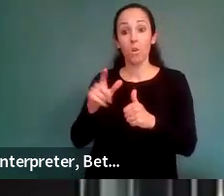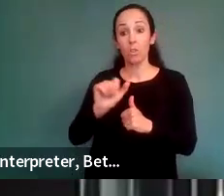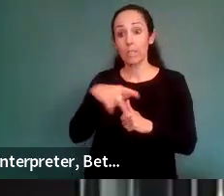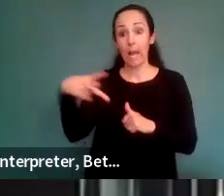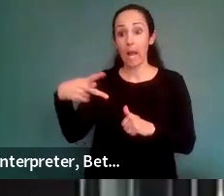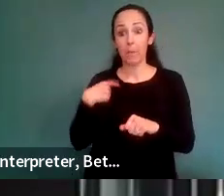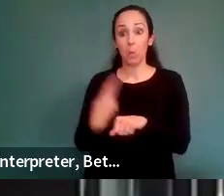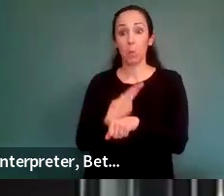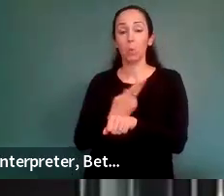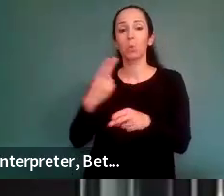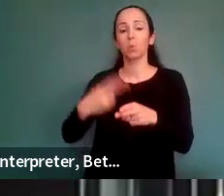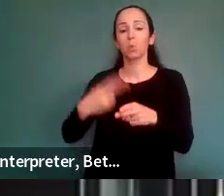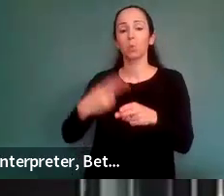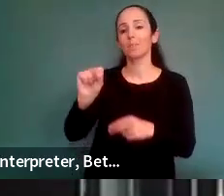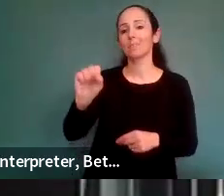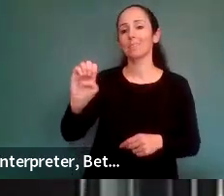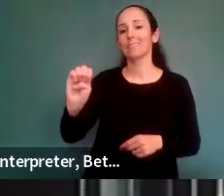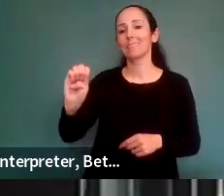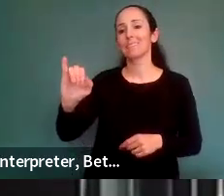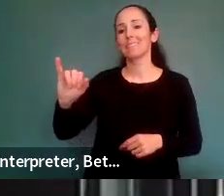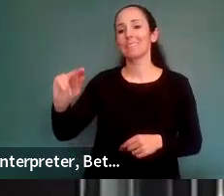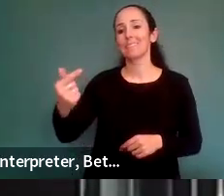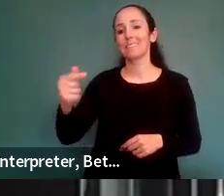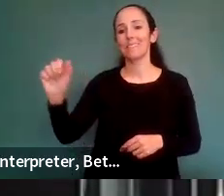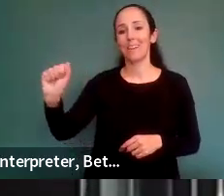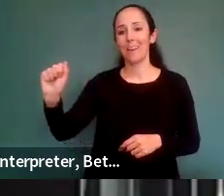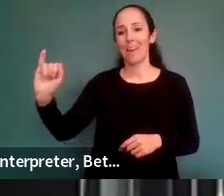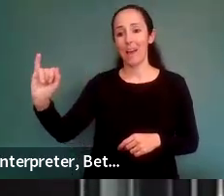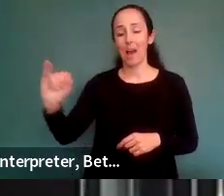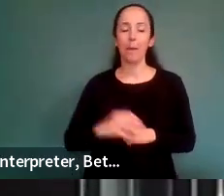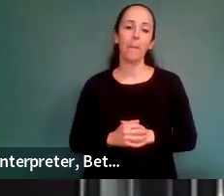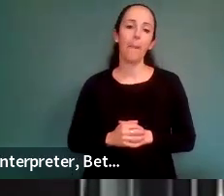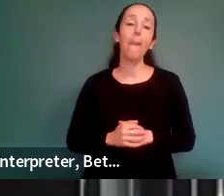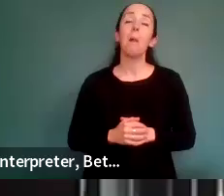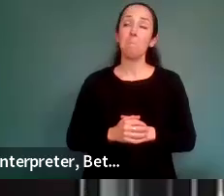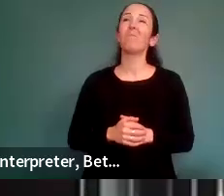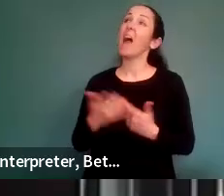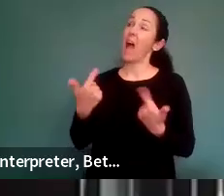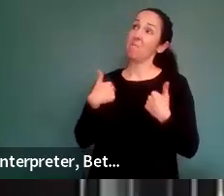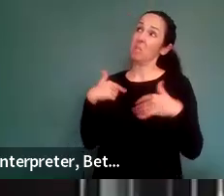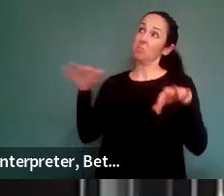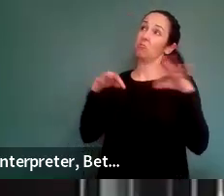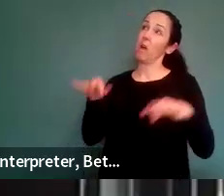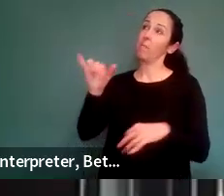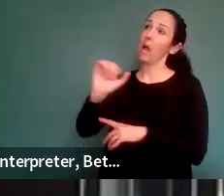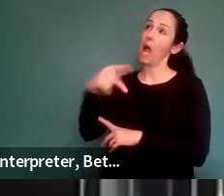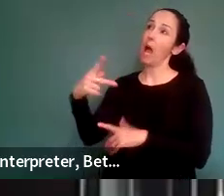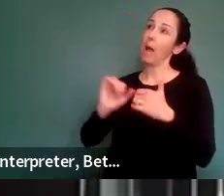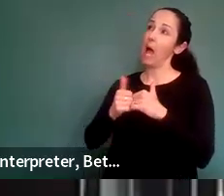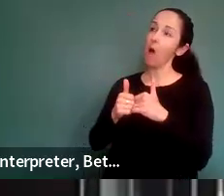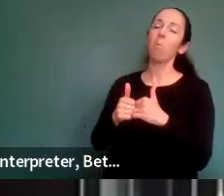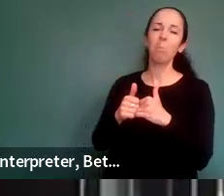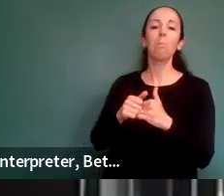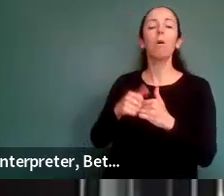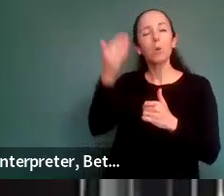using here is called Seeing AI. Seeing AI is I describe Seeing AI as the Swiss Army